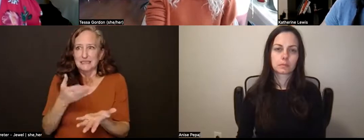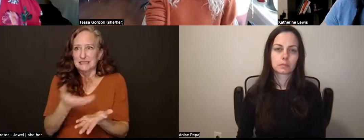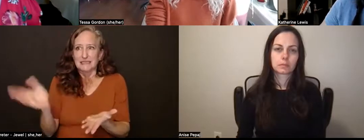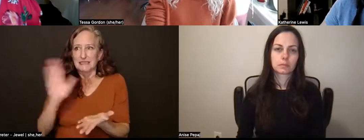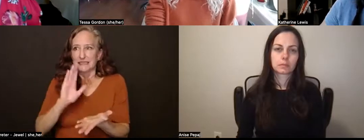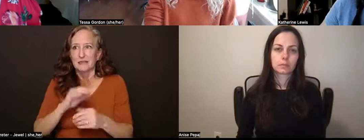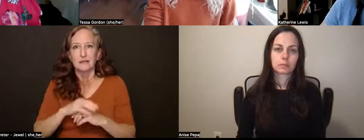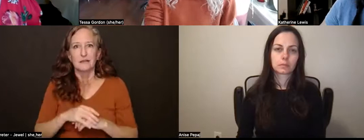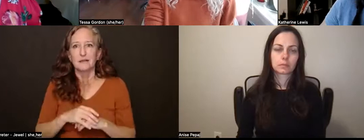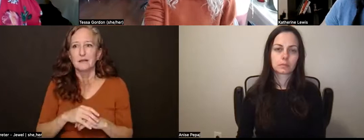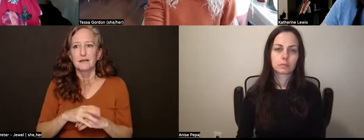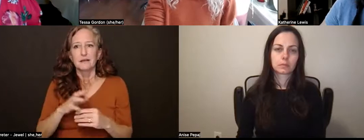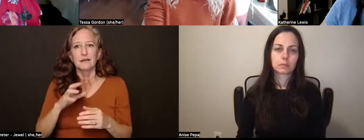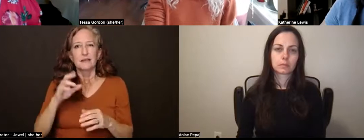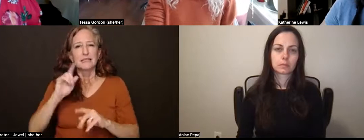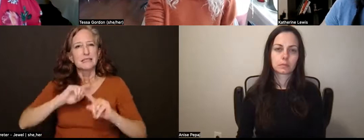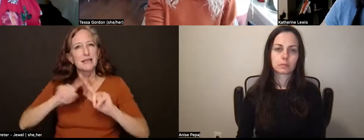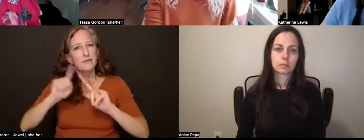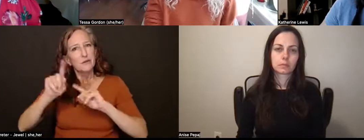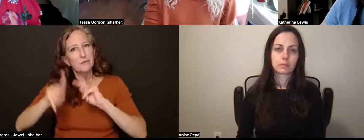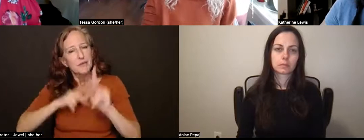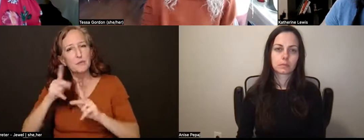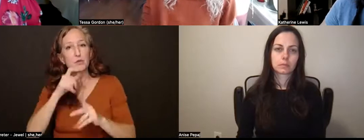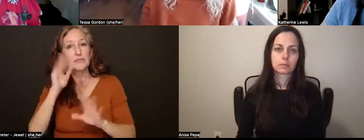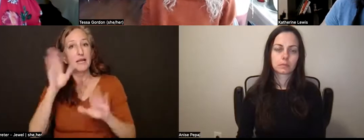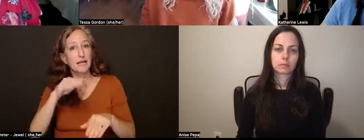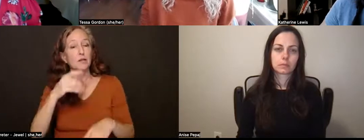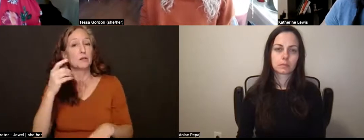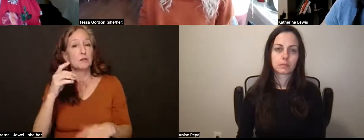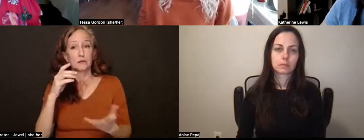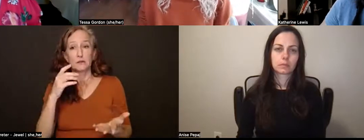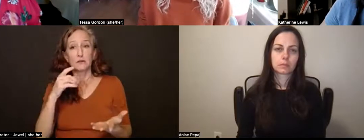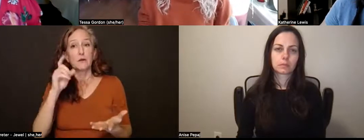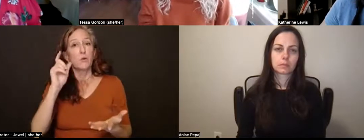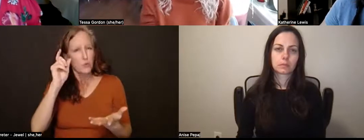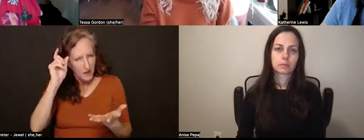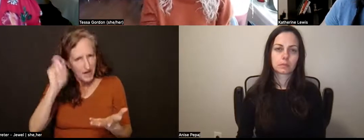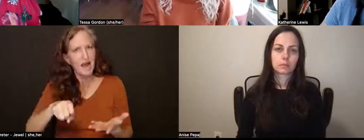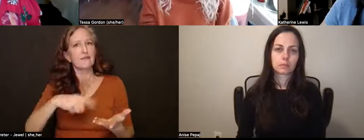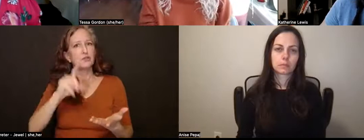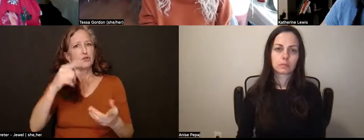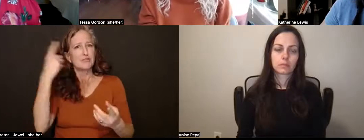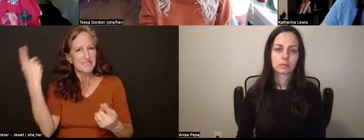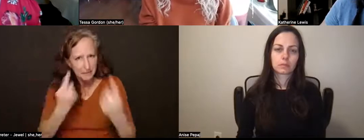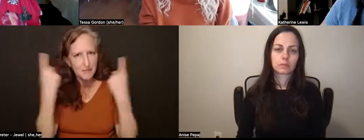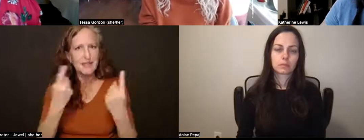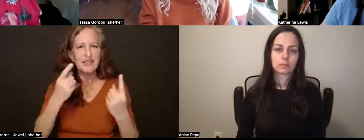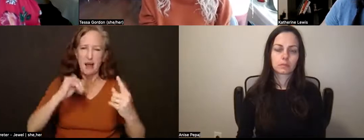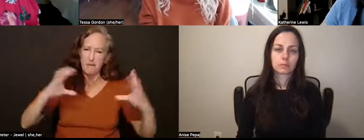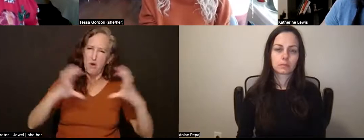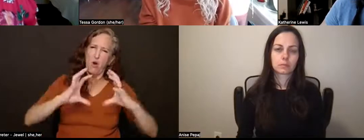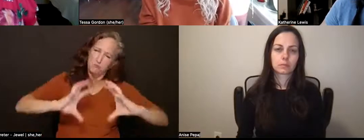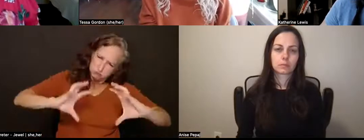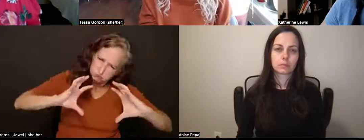like of people who were like, look, we got to get something to happen. We got to get this ball rolling. And so we did